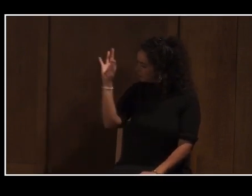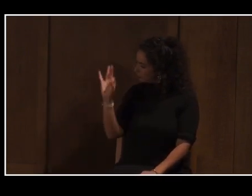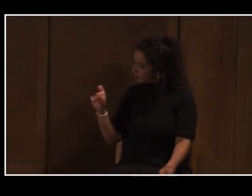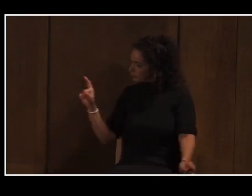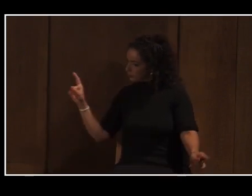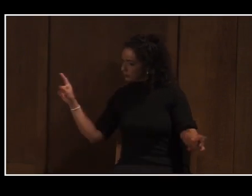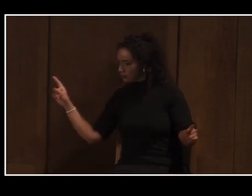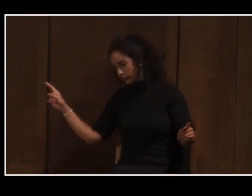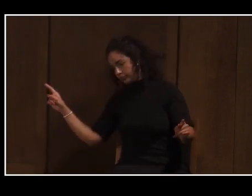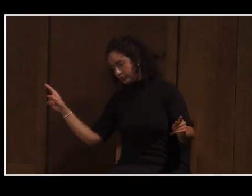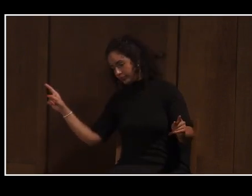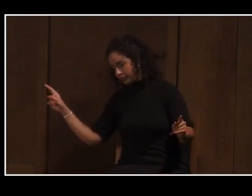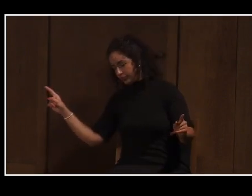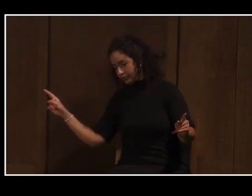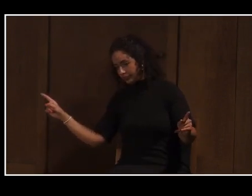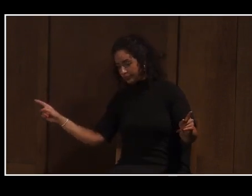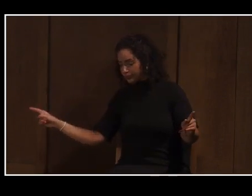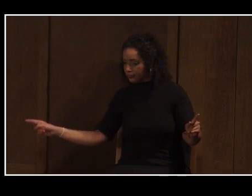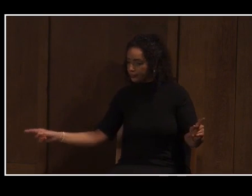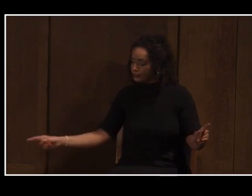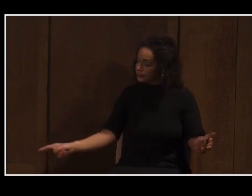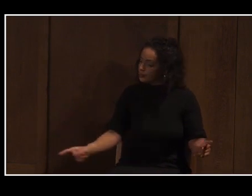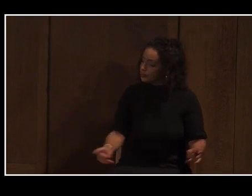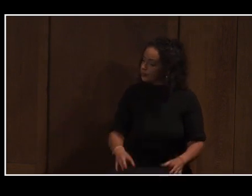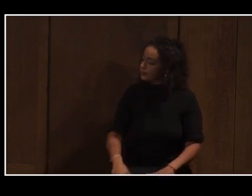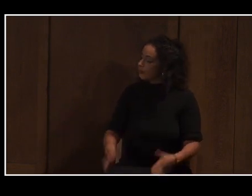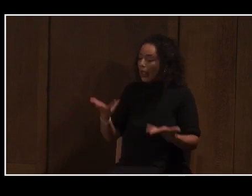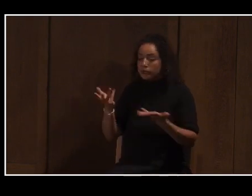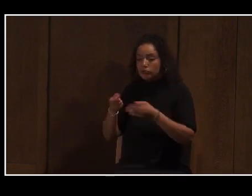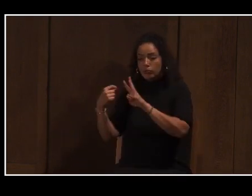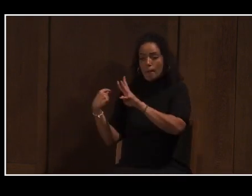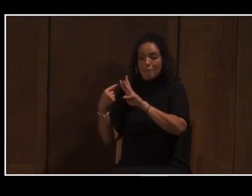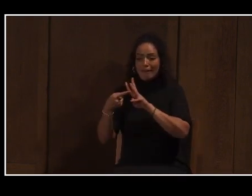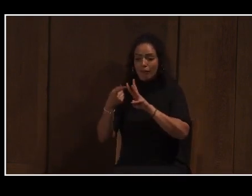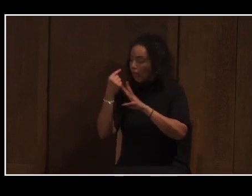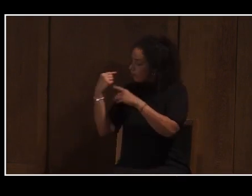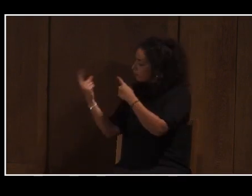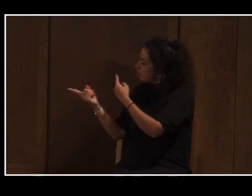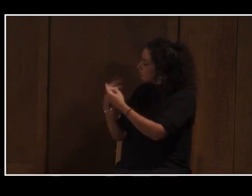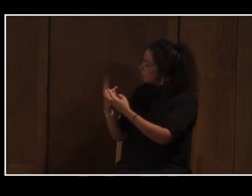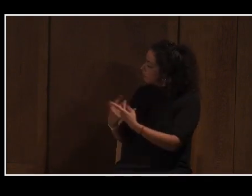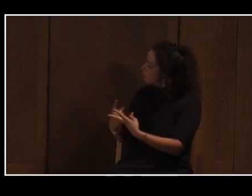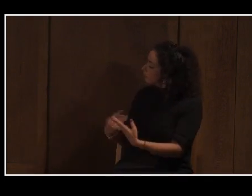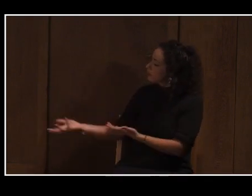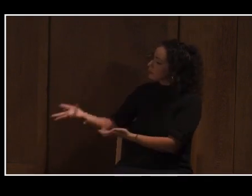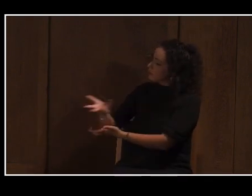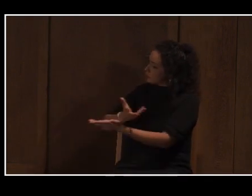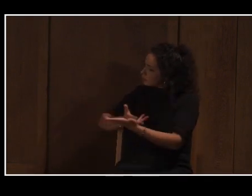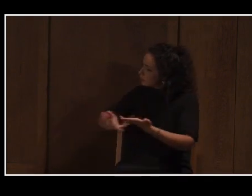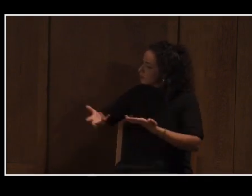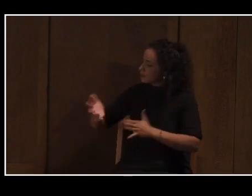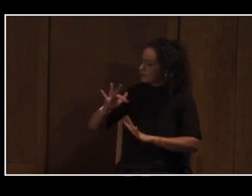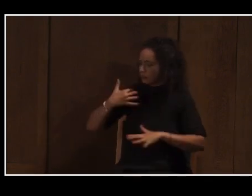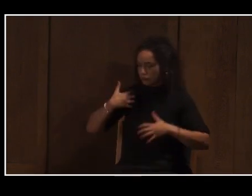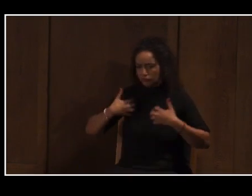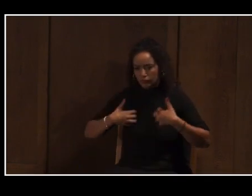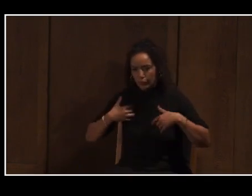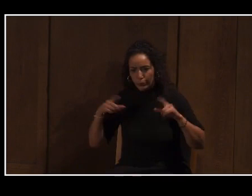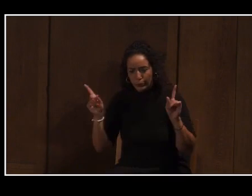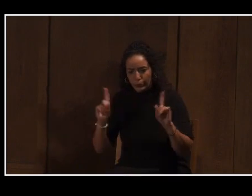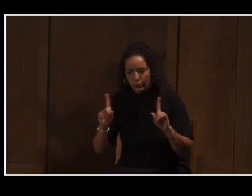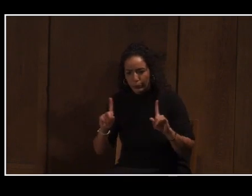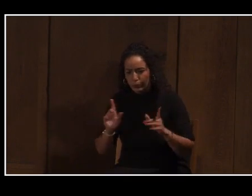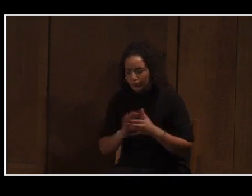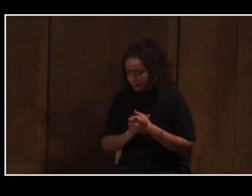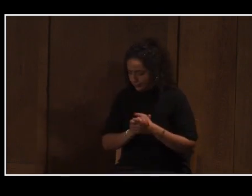want to carry through with the panel. And what's interesting is it's a